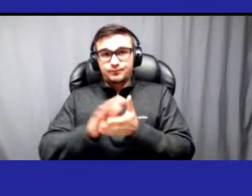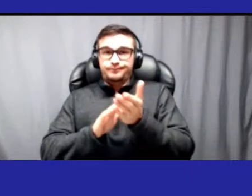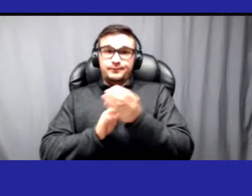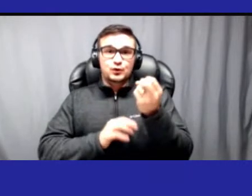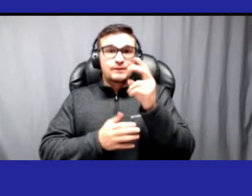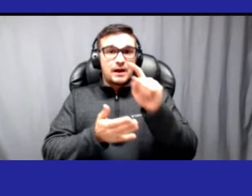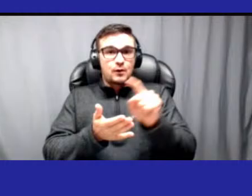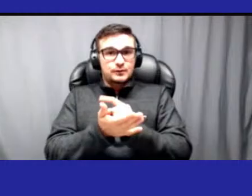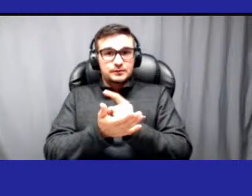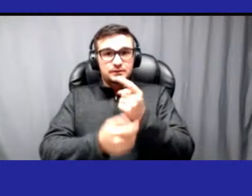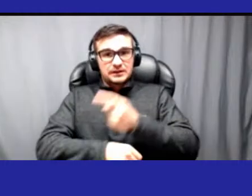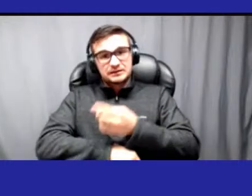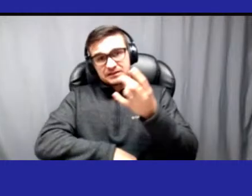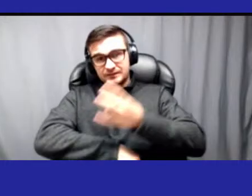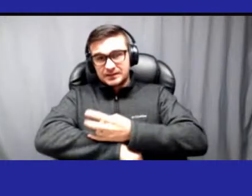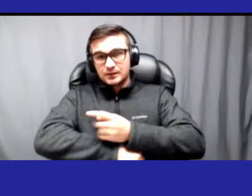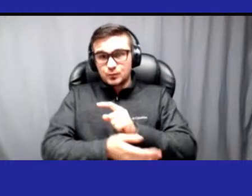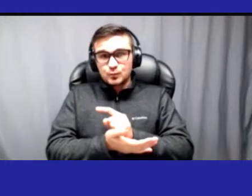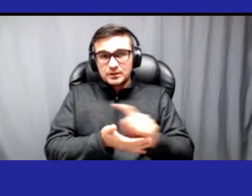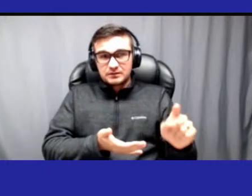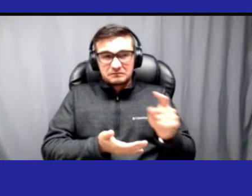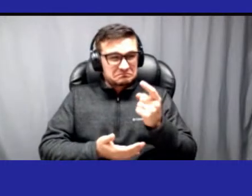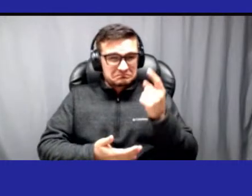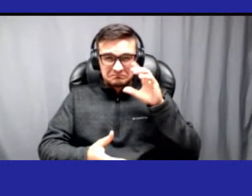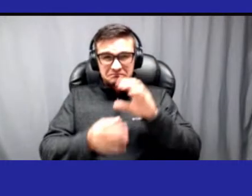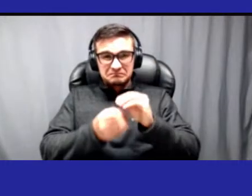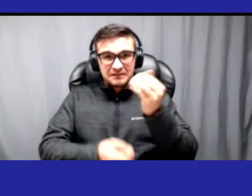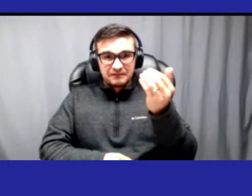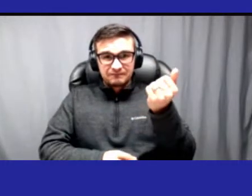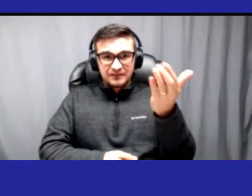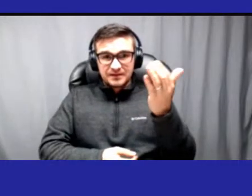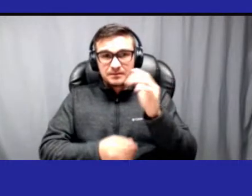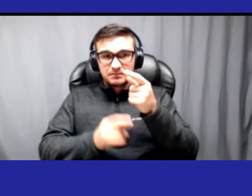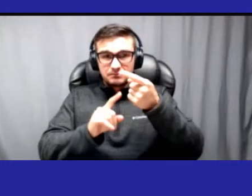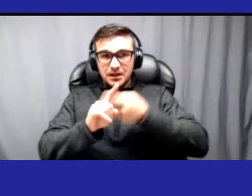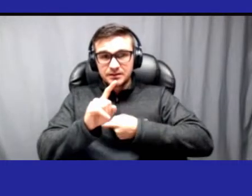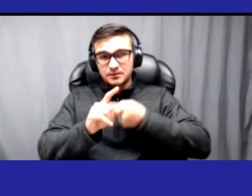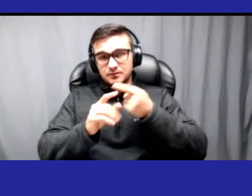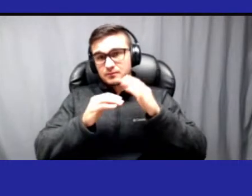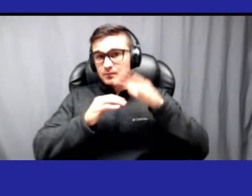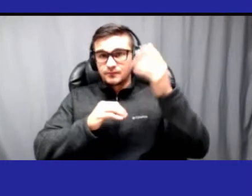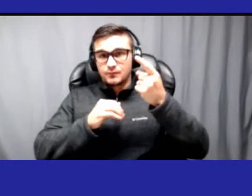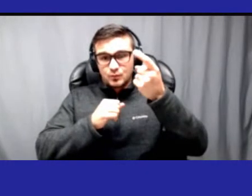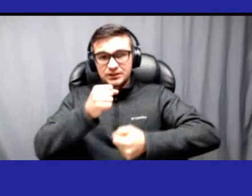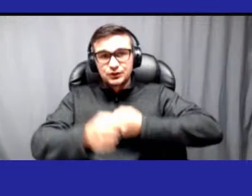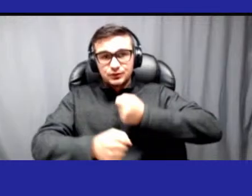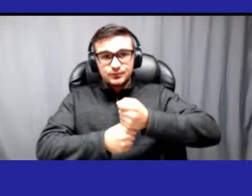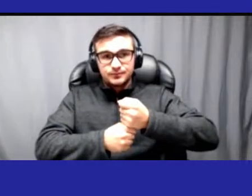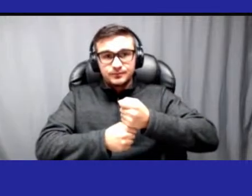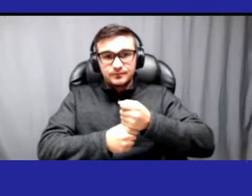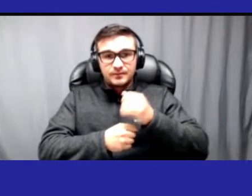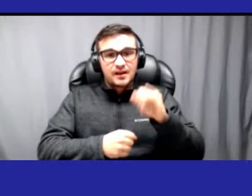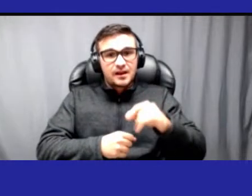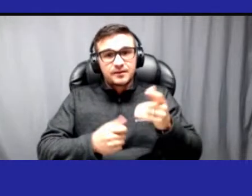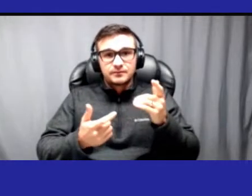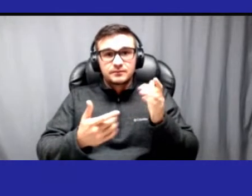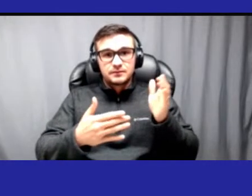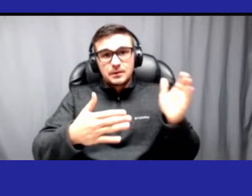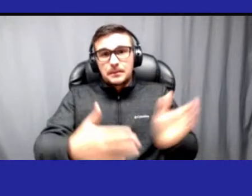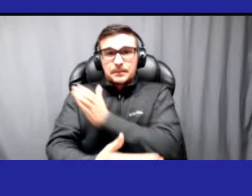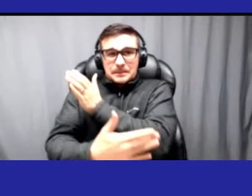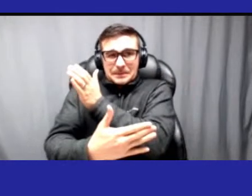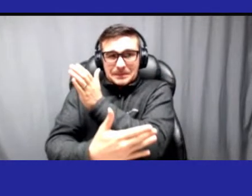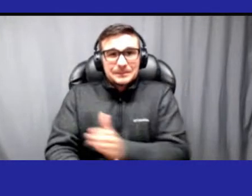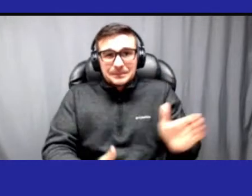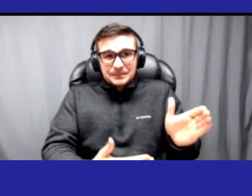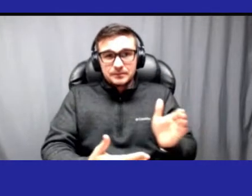for 15 months, well over a year. So those are sort of 2 ends of the spectrum. What we were looking at doing here was